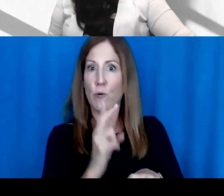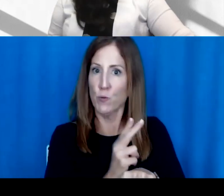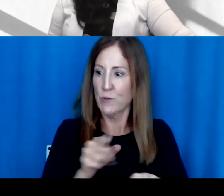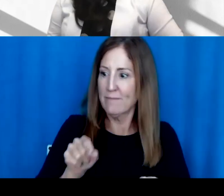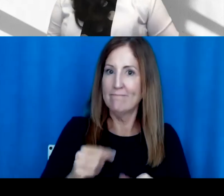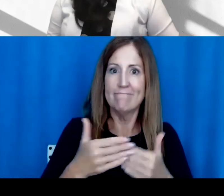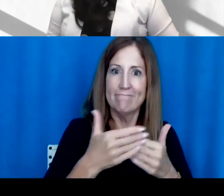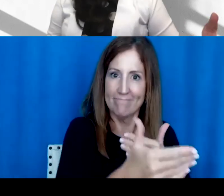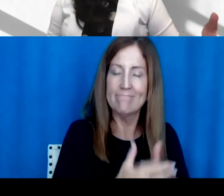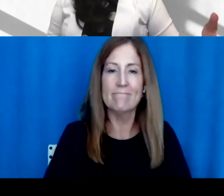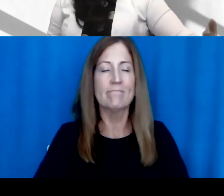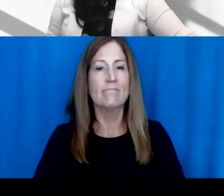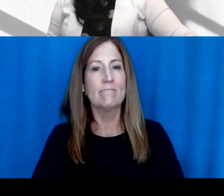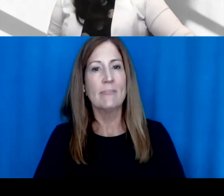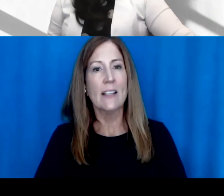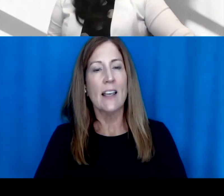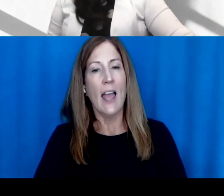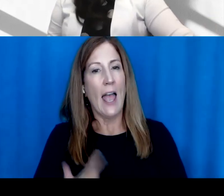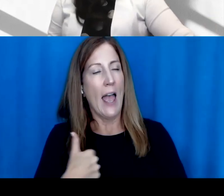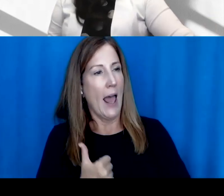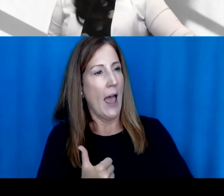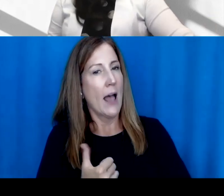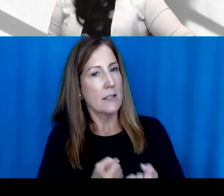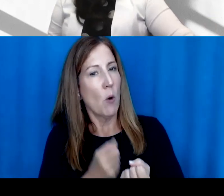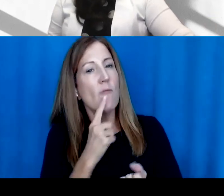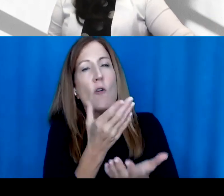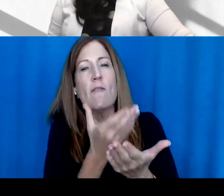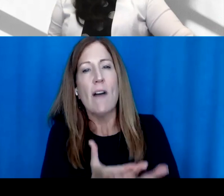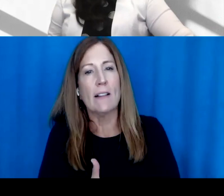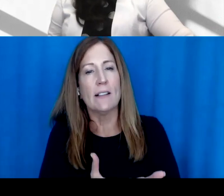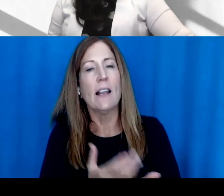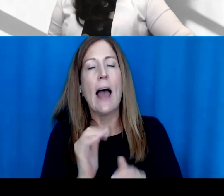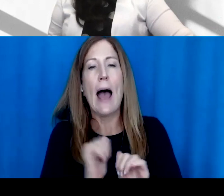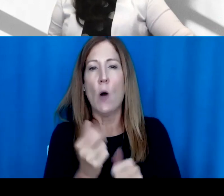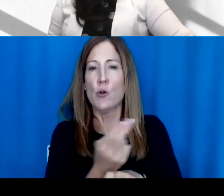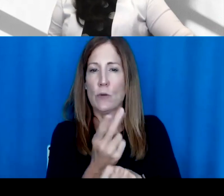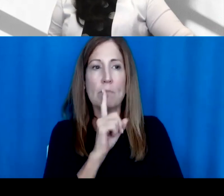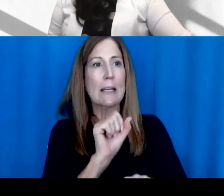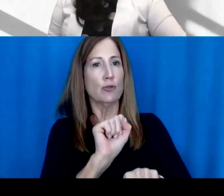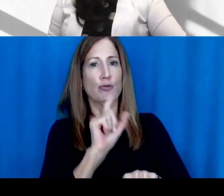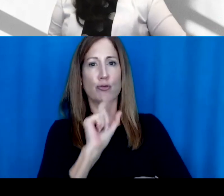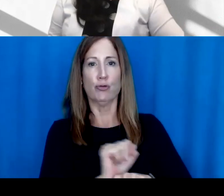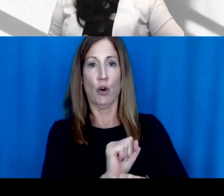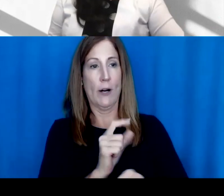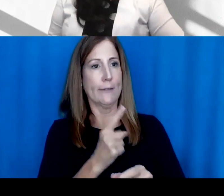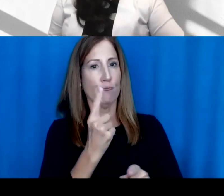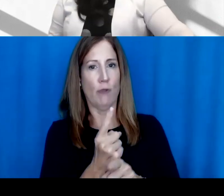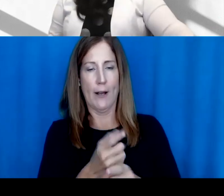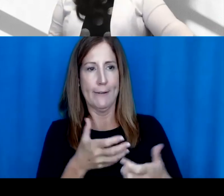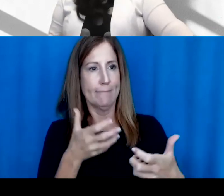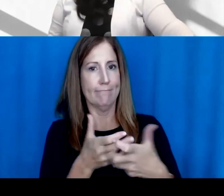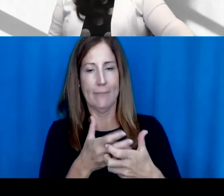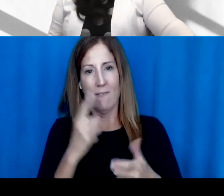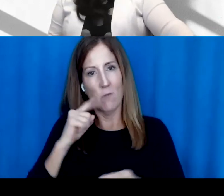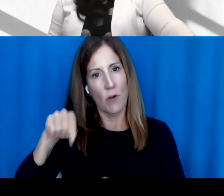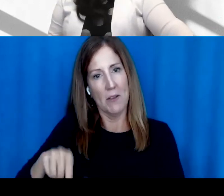use or validation of its use. That means ensuring that it's consistent with the way it was intended to